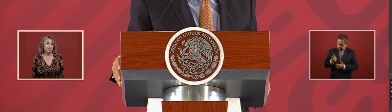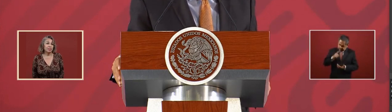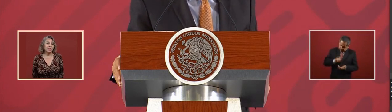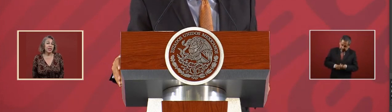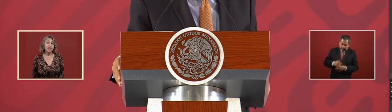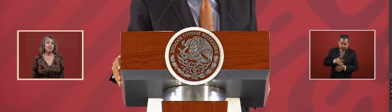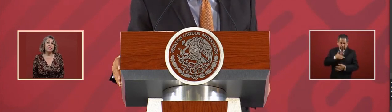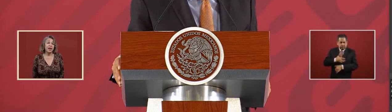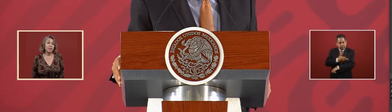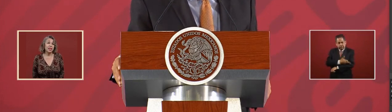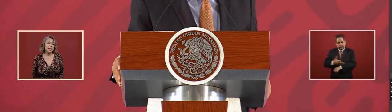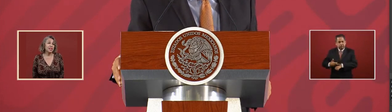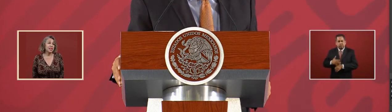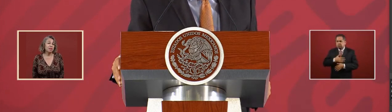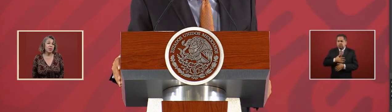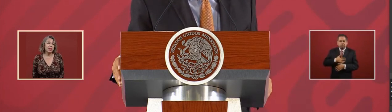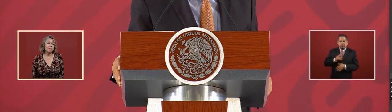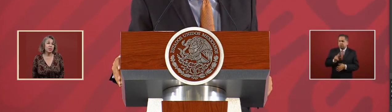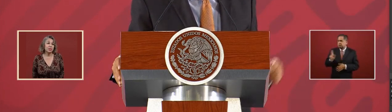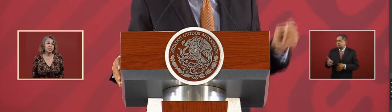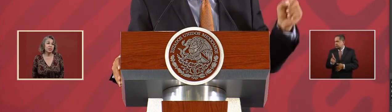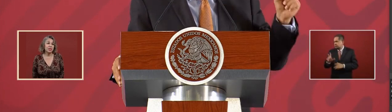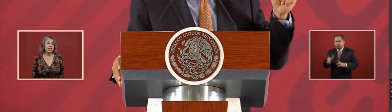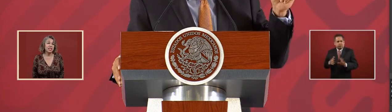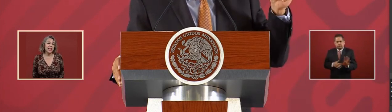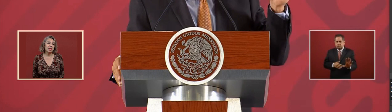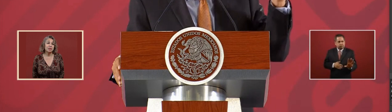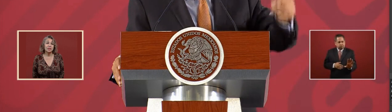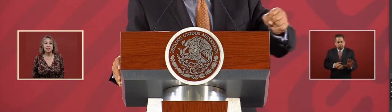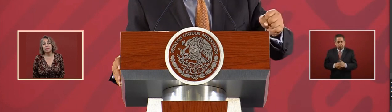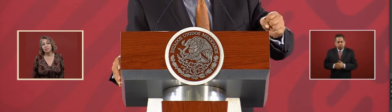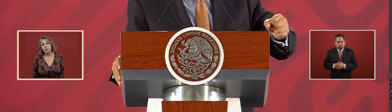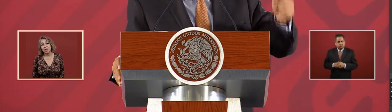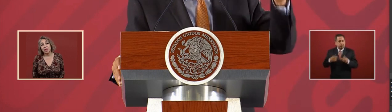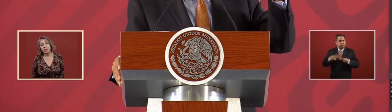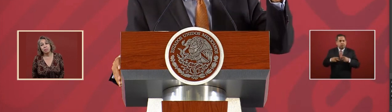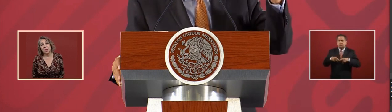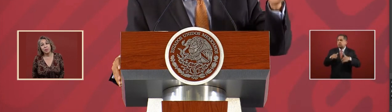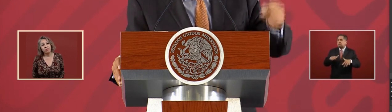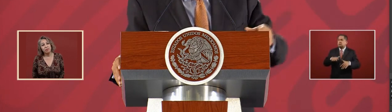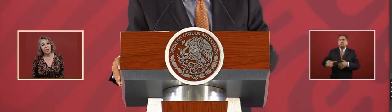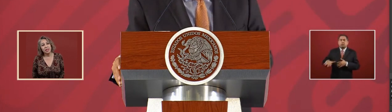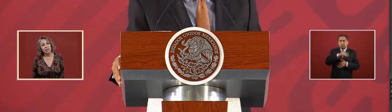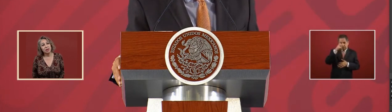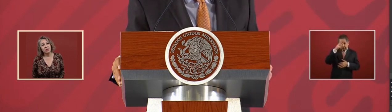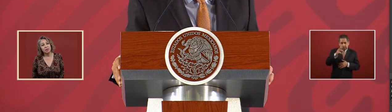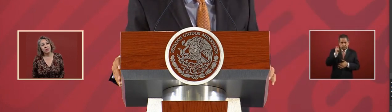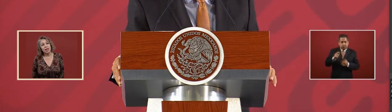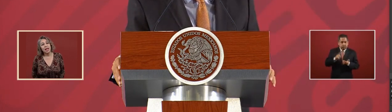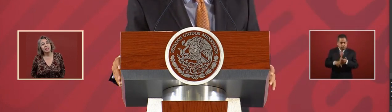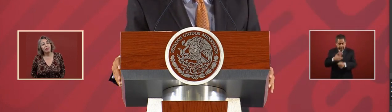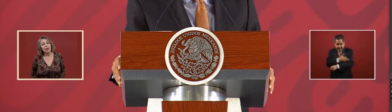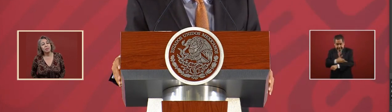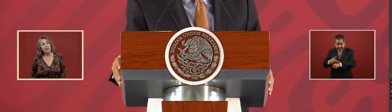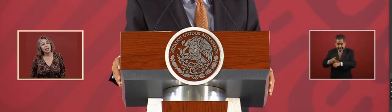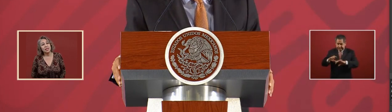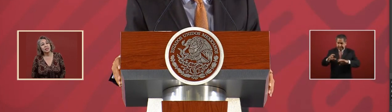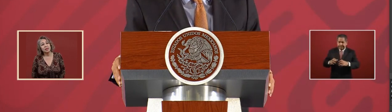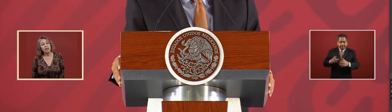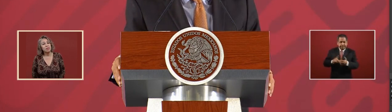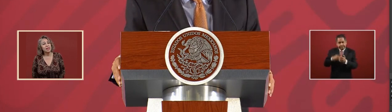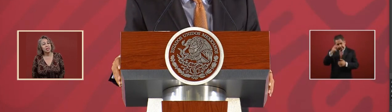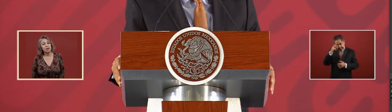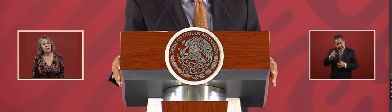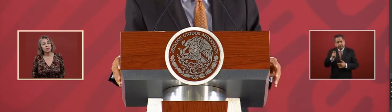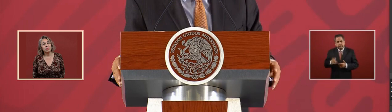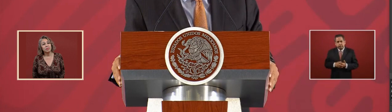las familias, in the families, pueblos, in the people, in the towns, pueblo de México, the people of Mexico and the families